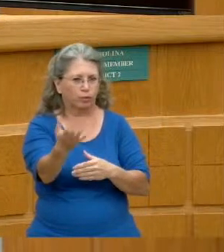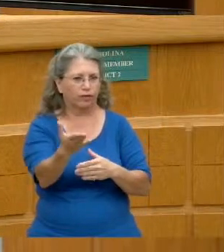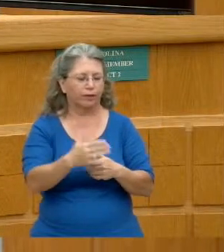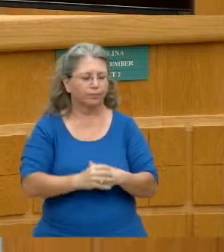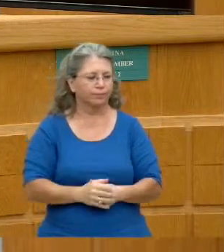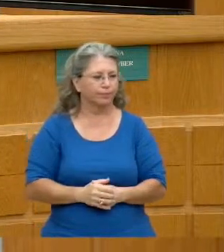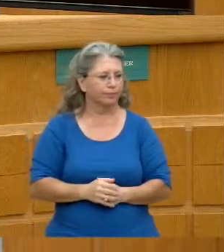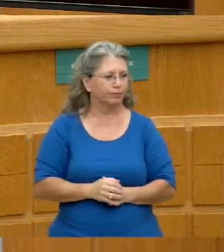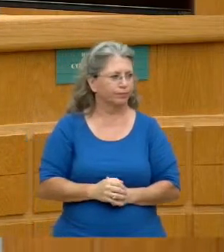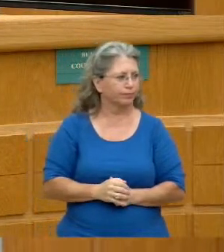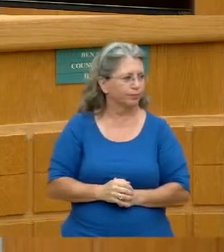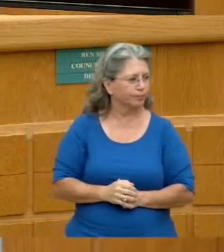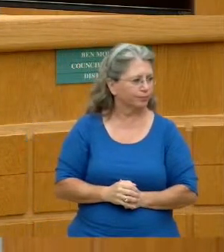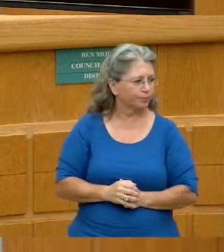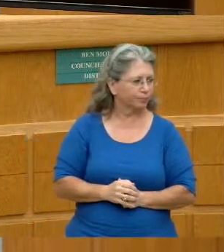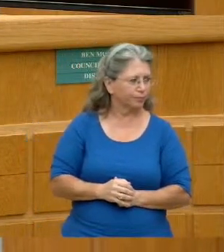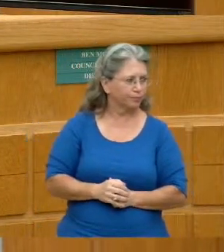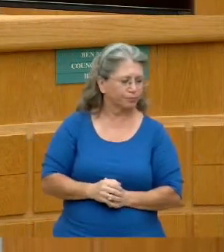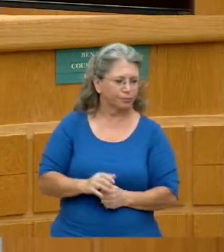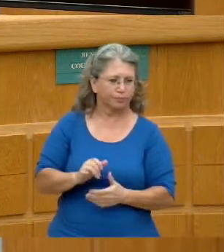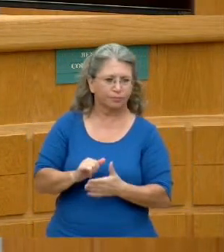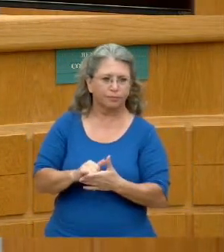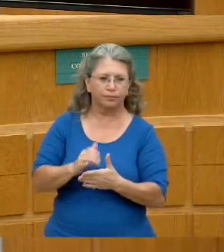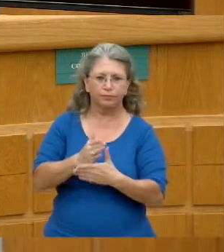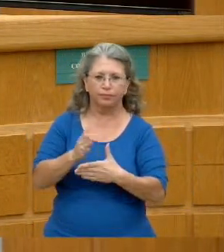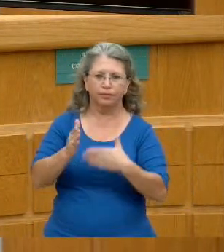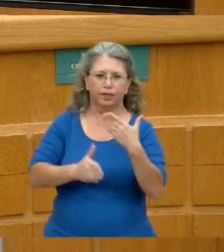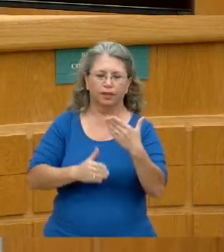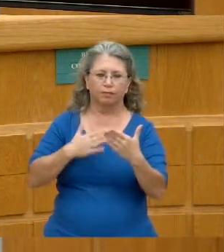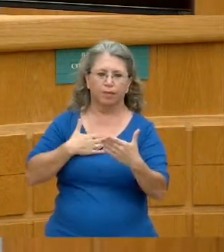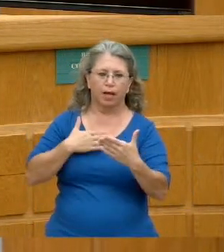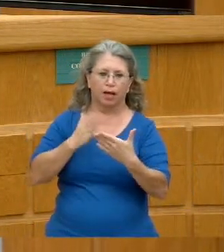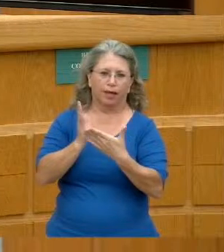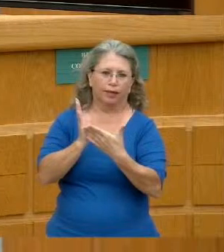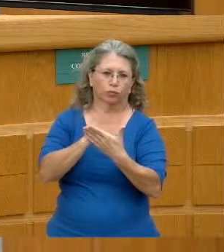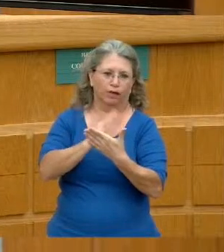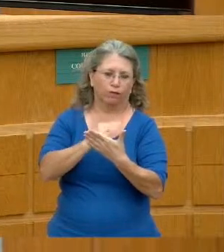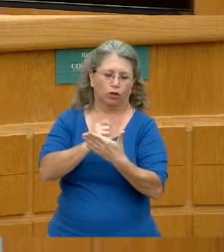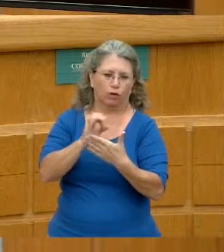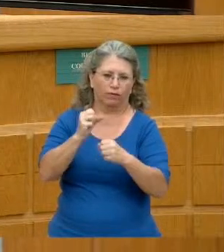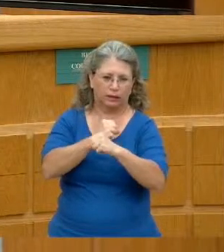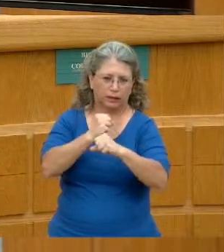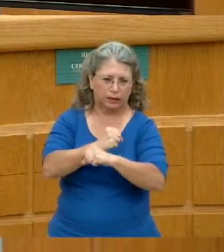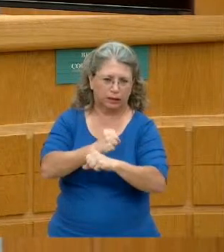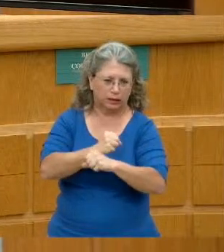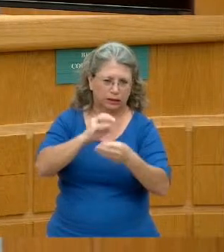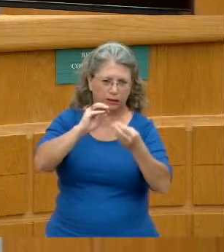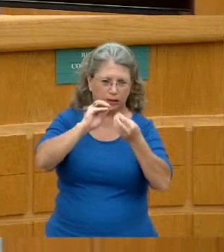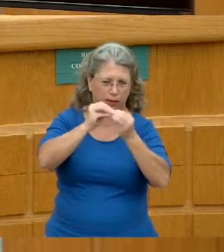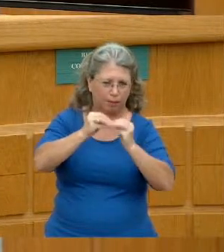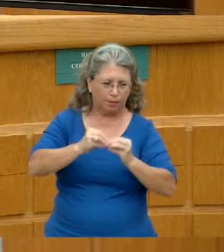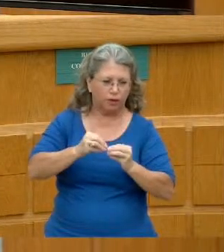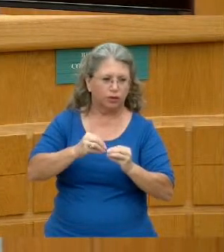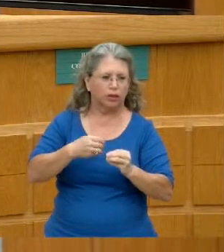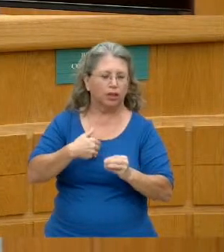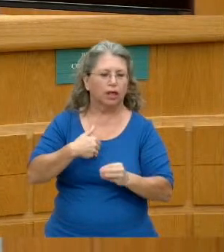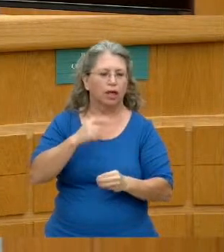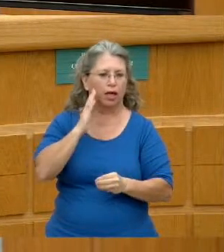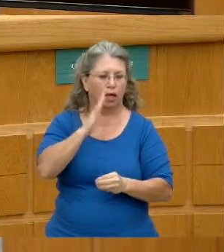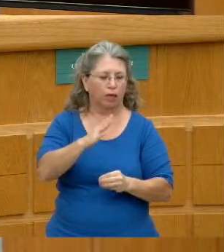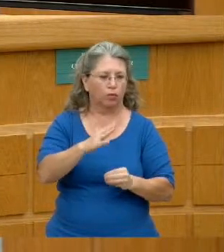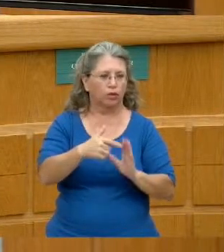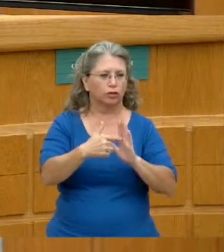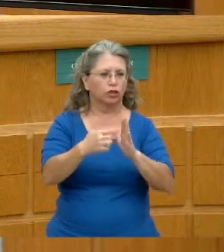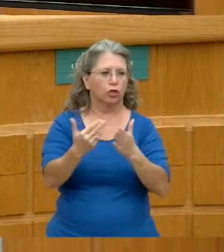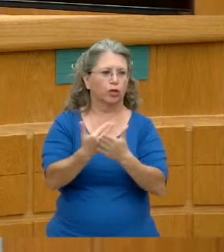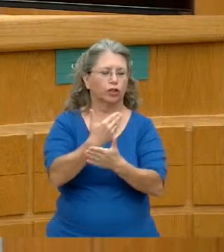Okay, so that concludes the overview of the statistics for today. And what I want to do now, we're going to put up a new presentation,